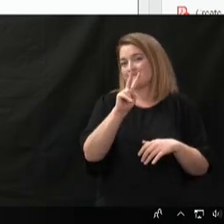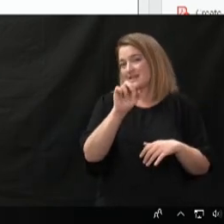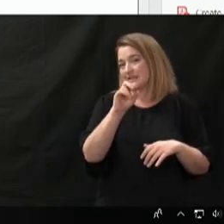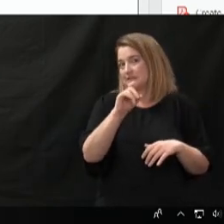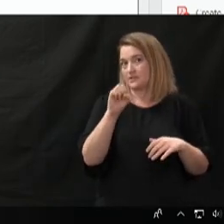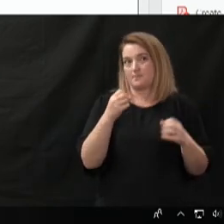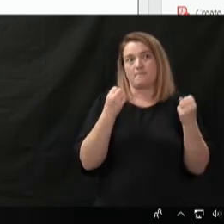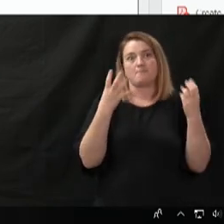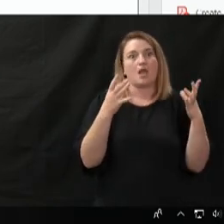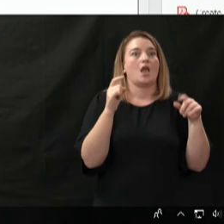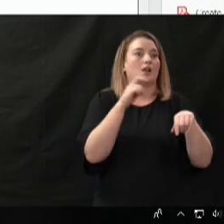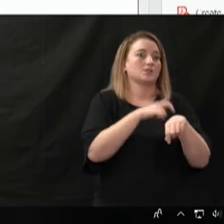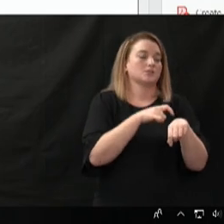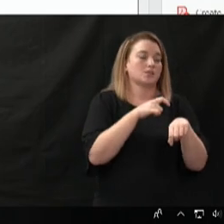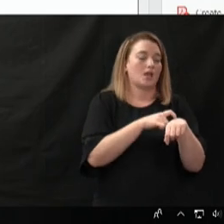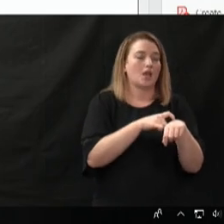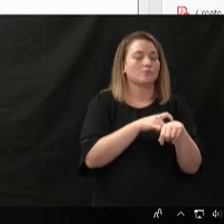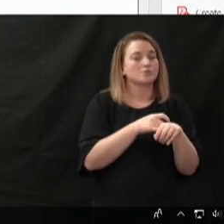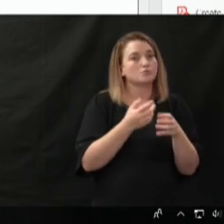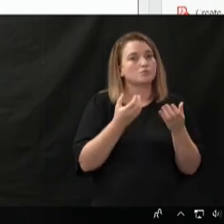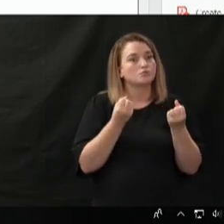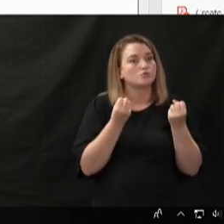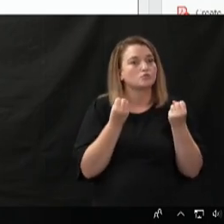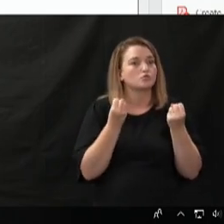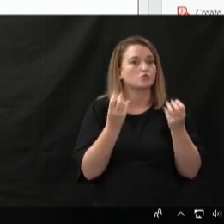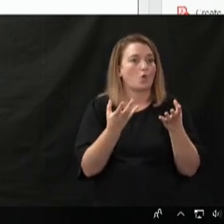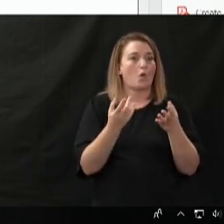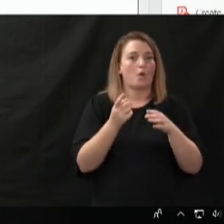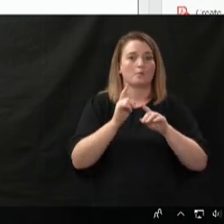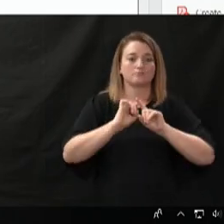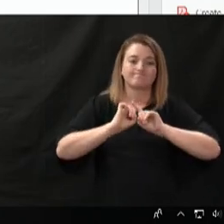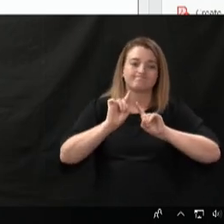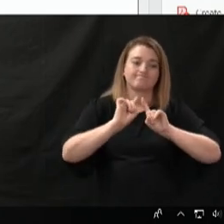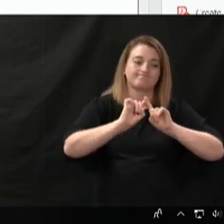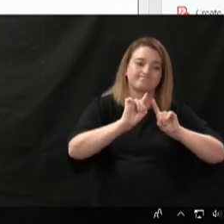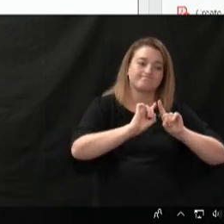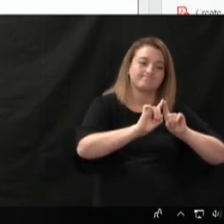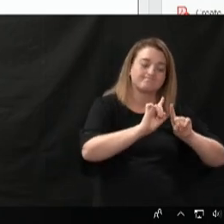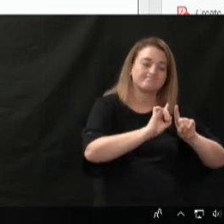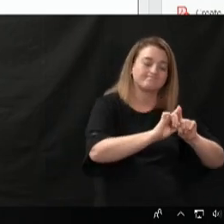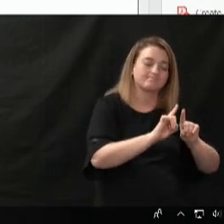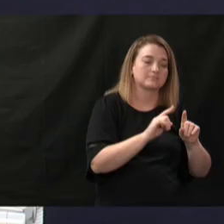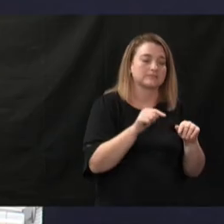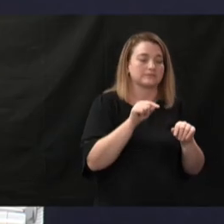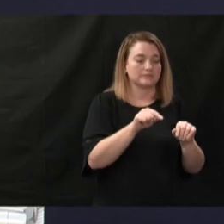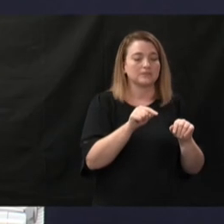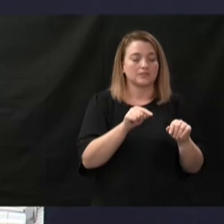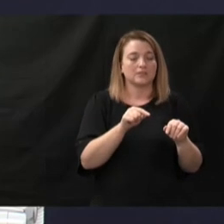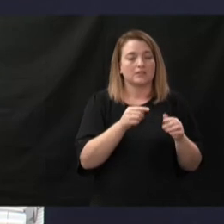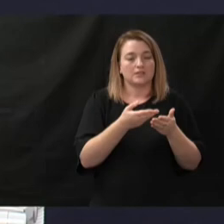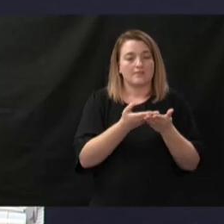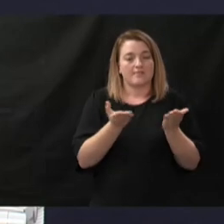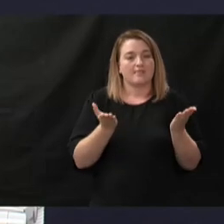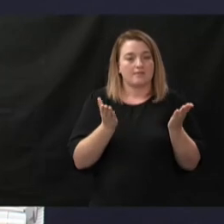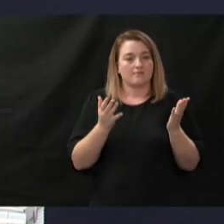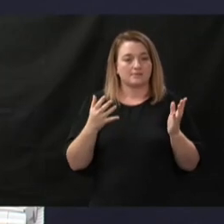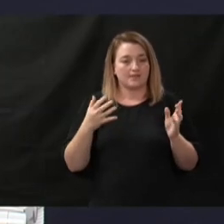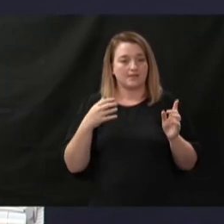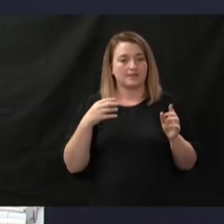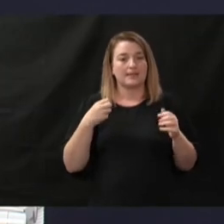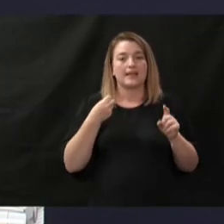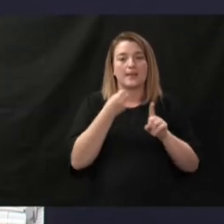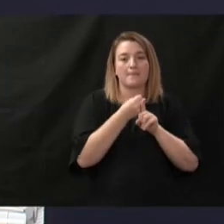and that's why English is so difficult, because you have to understand that some of these words come from